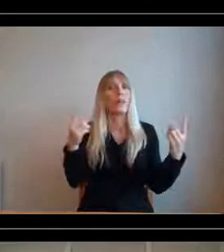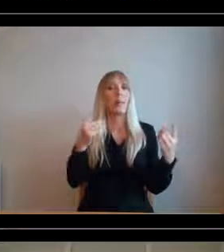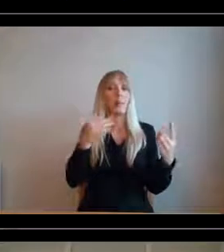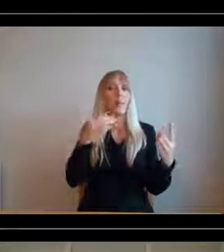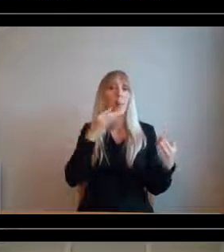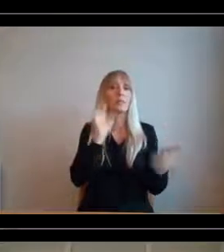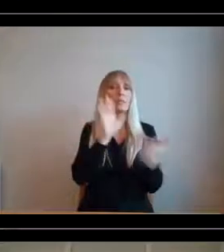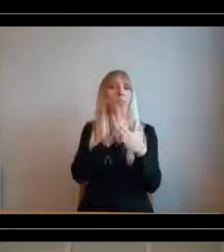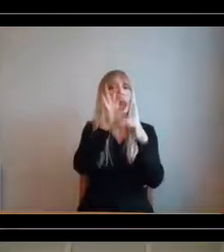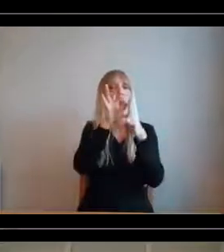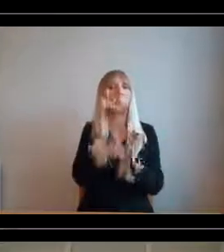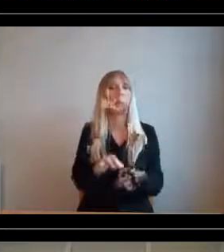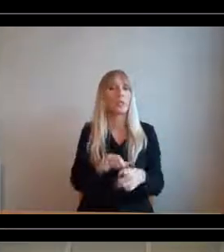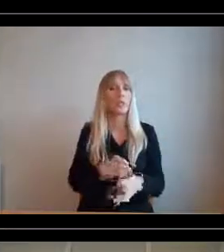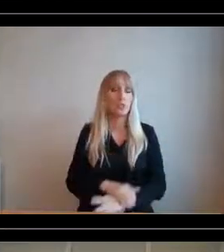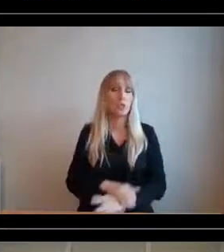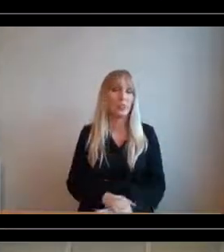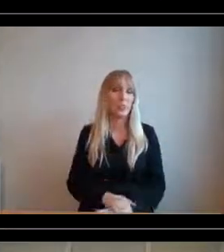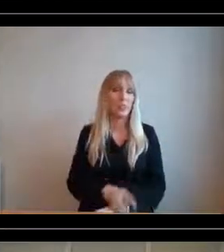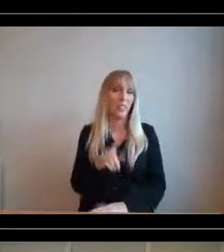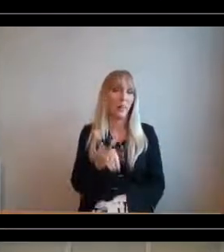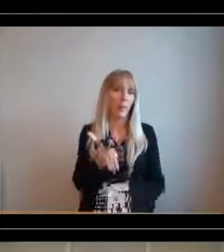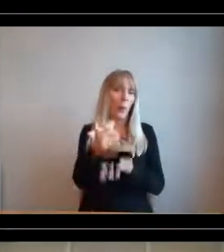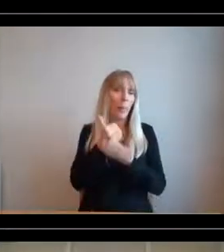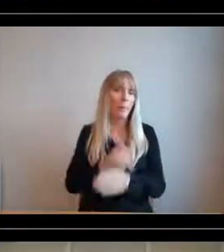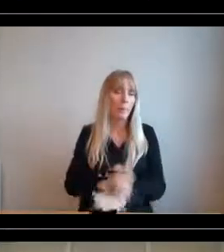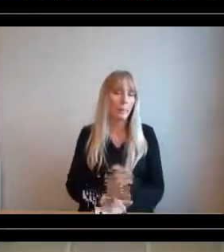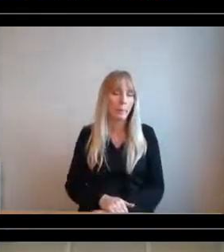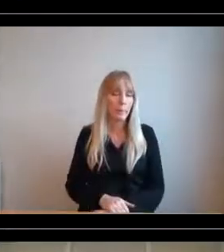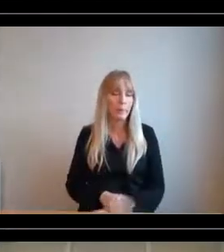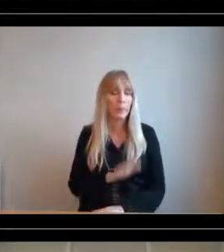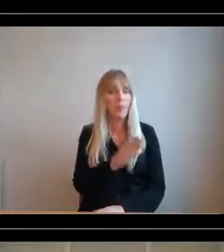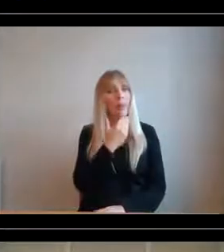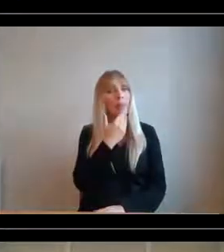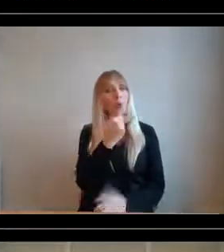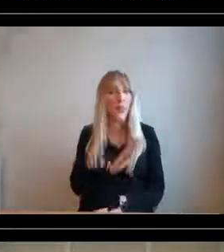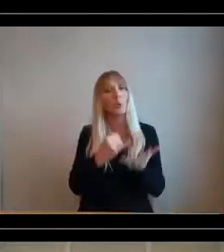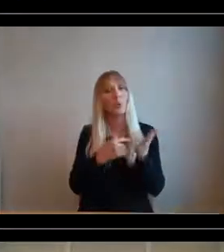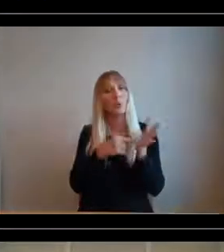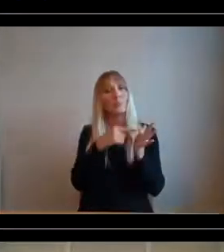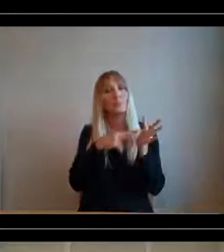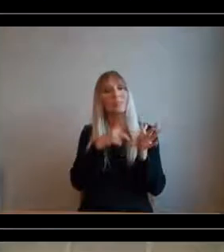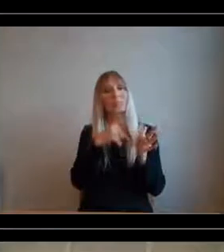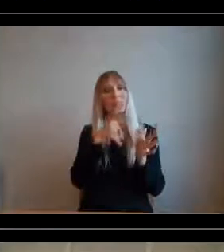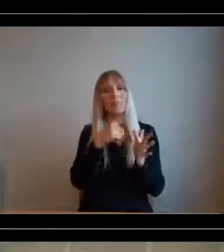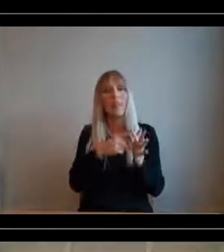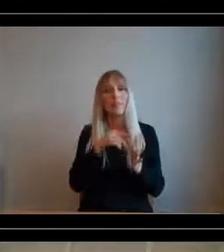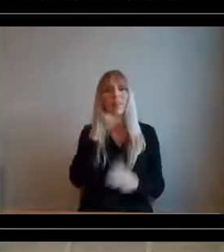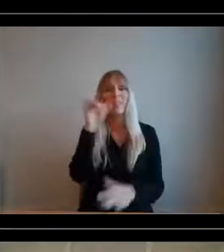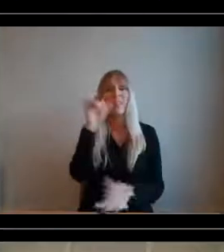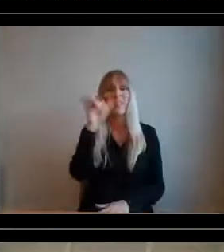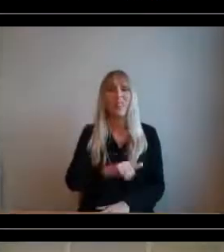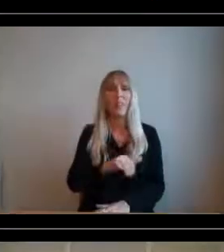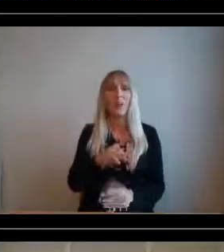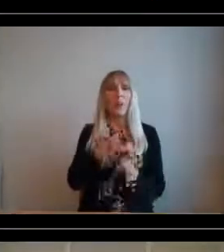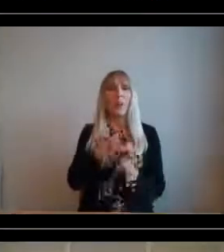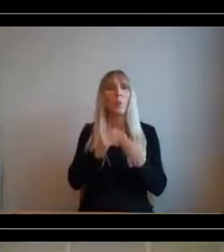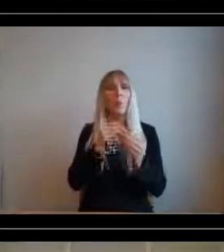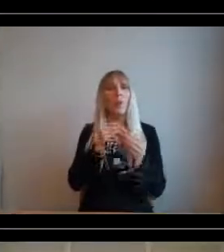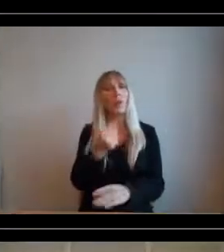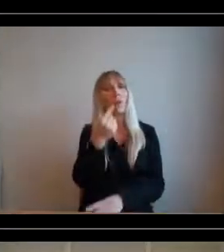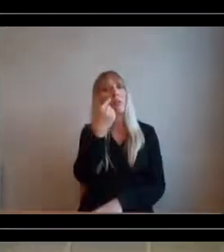the application. So maybe that will help. Thank you, Steve. Yeah, I think it's worth going back as well to